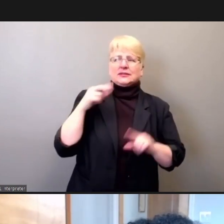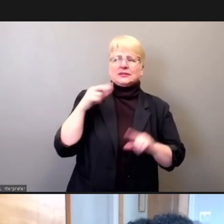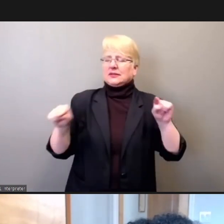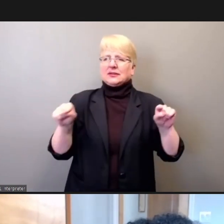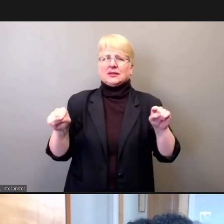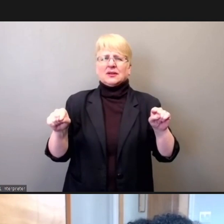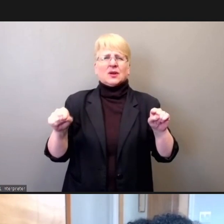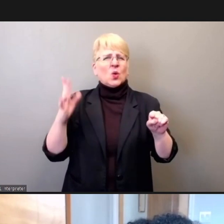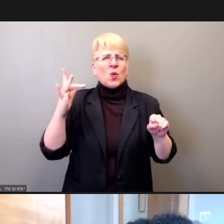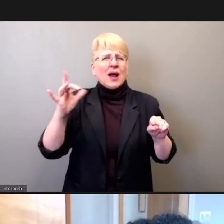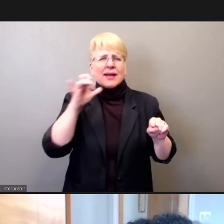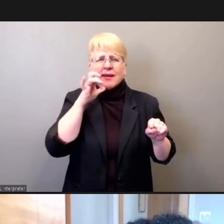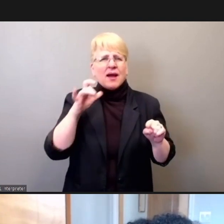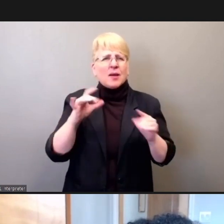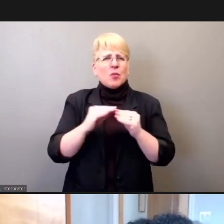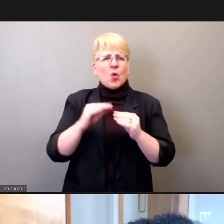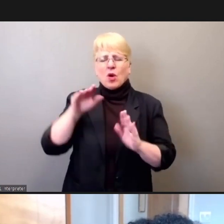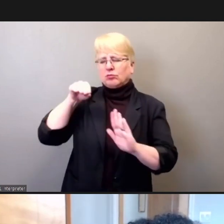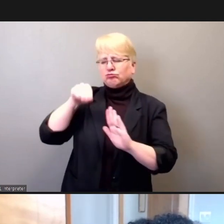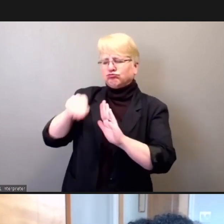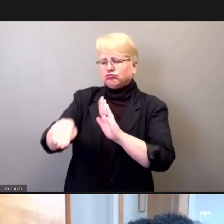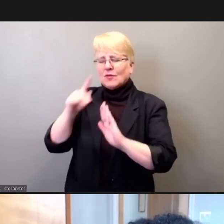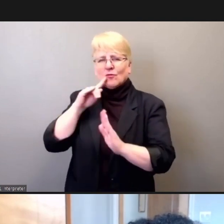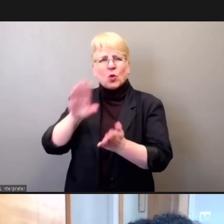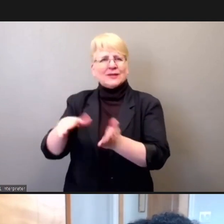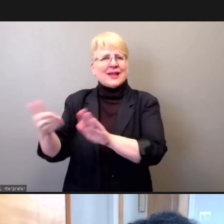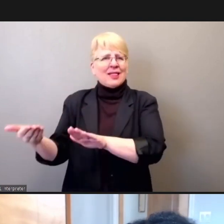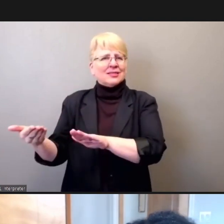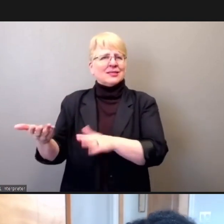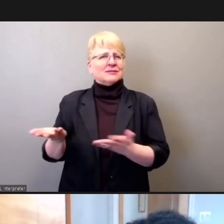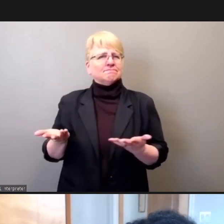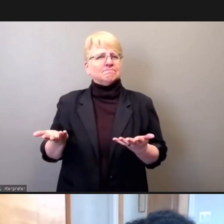number of deaths dropped as quickly as cases?